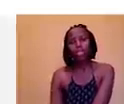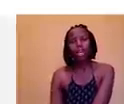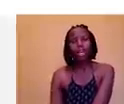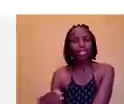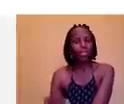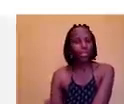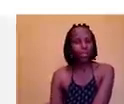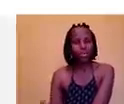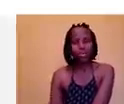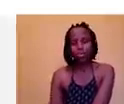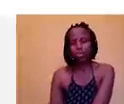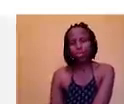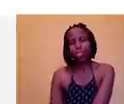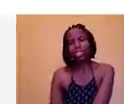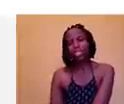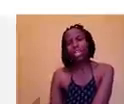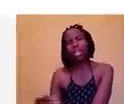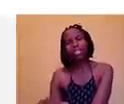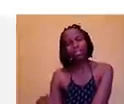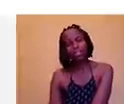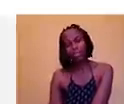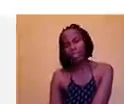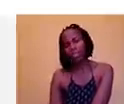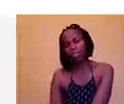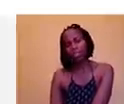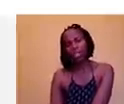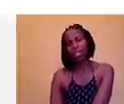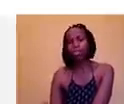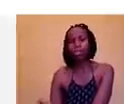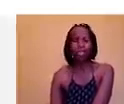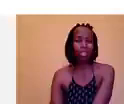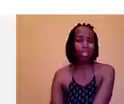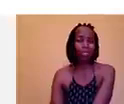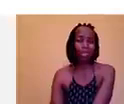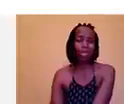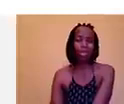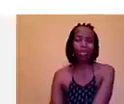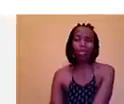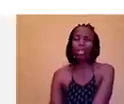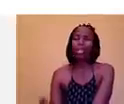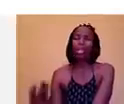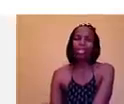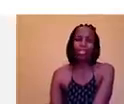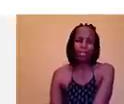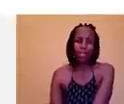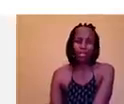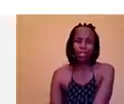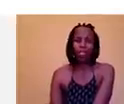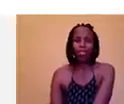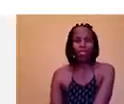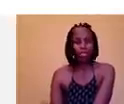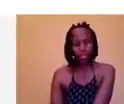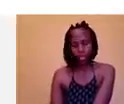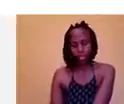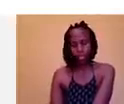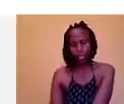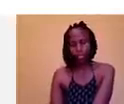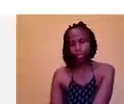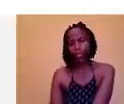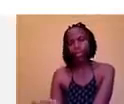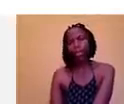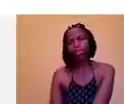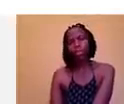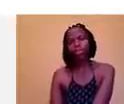can go to the guides. You can also go to contact us. If you don't want to drop me an email, you can give me a call. And if I miss your call,